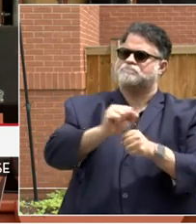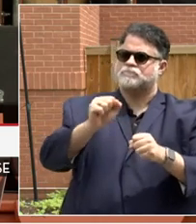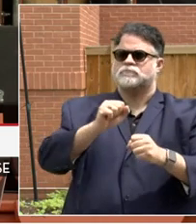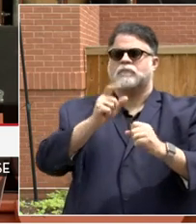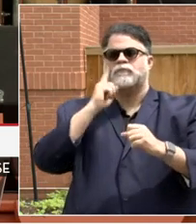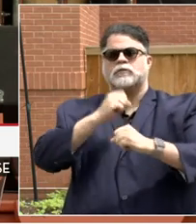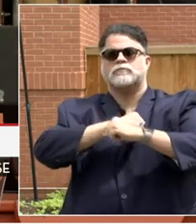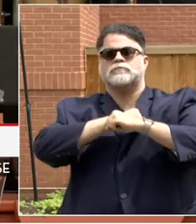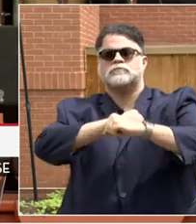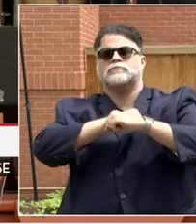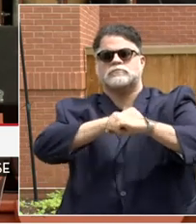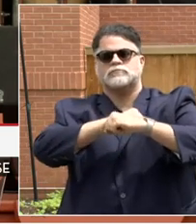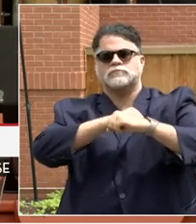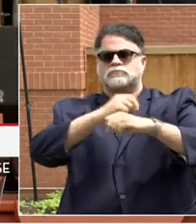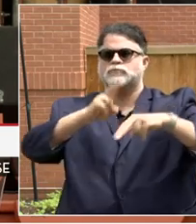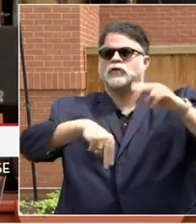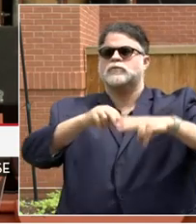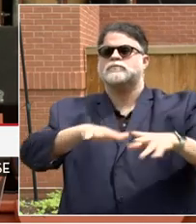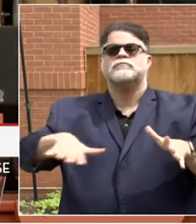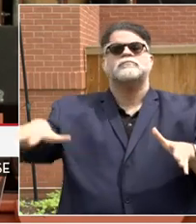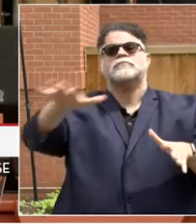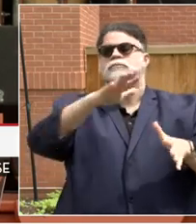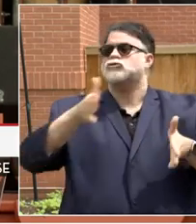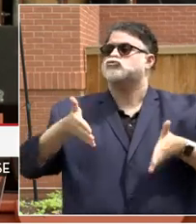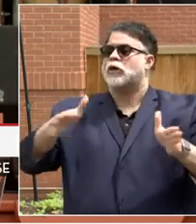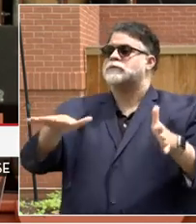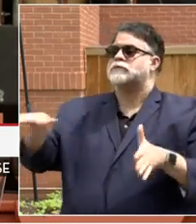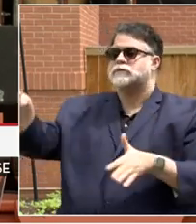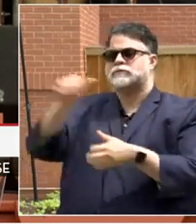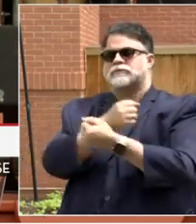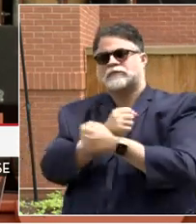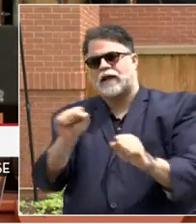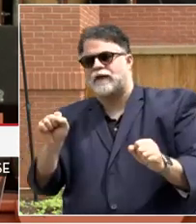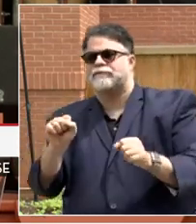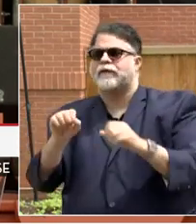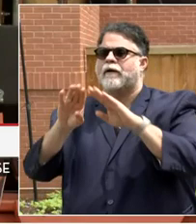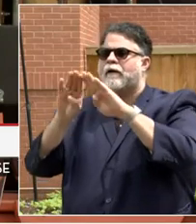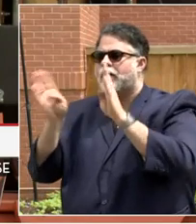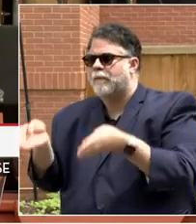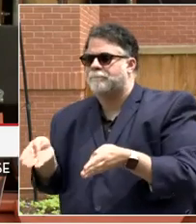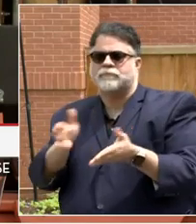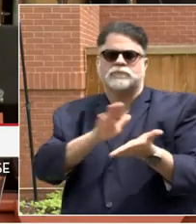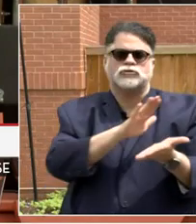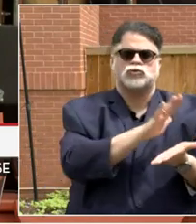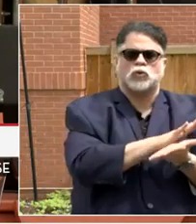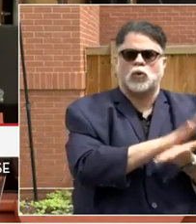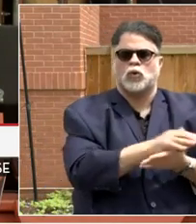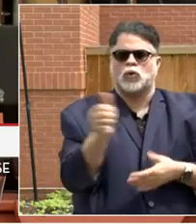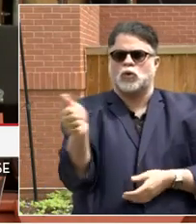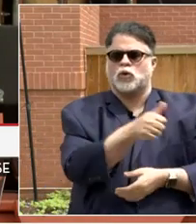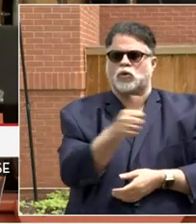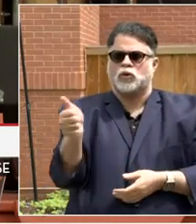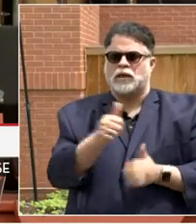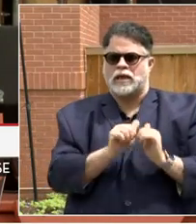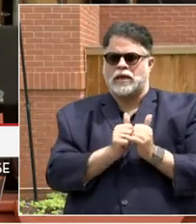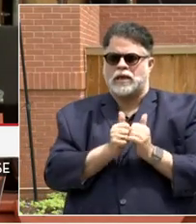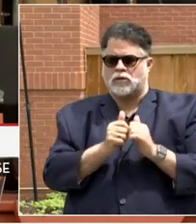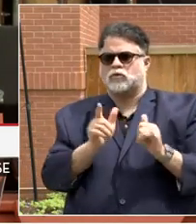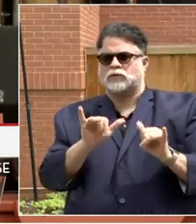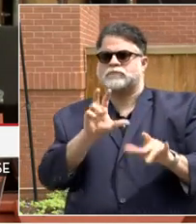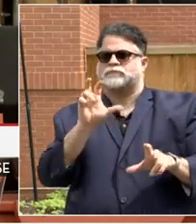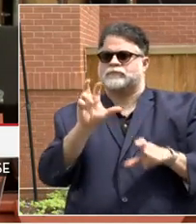passage from school to home is also a huge investment for us. You probably heard